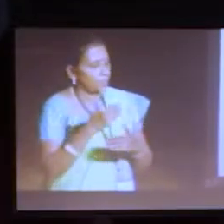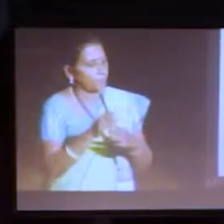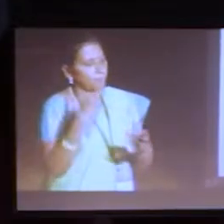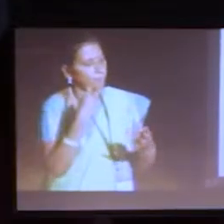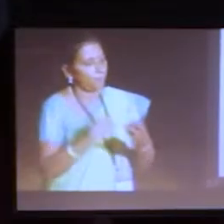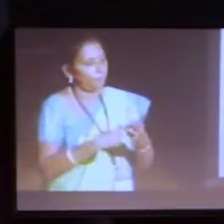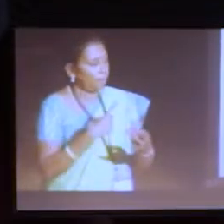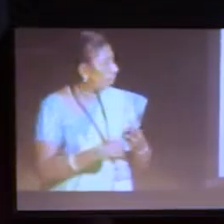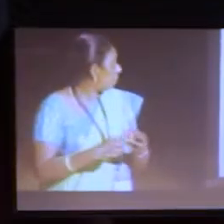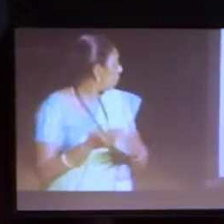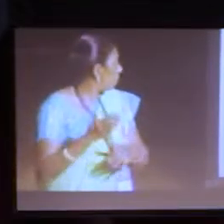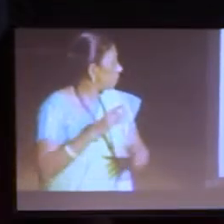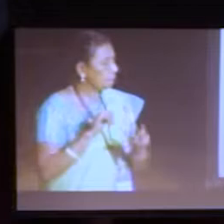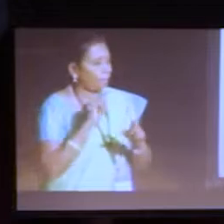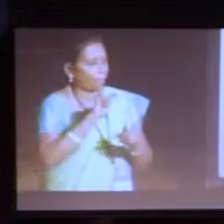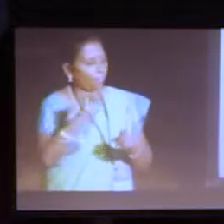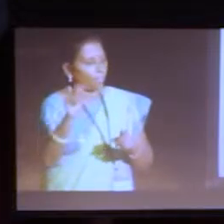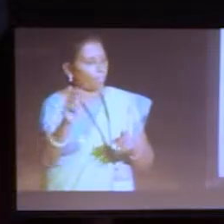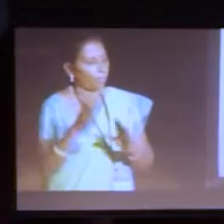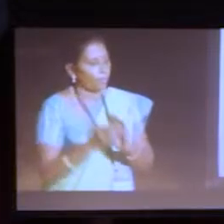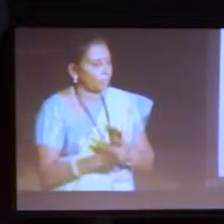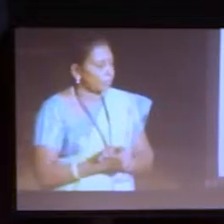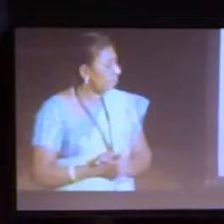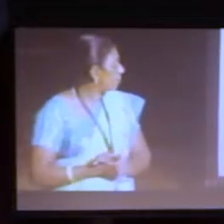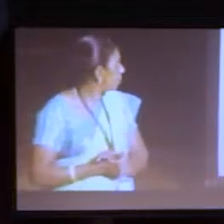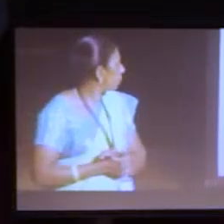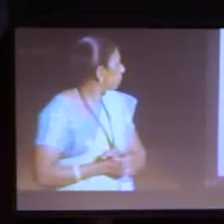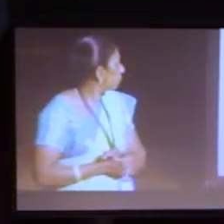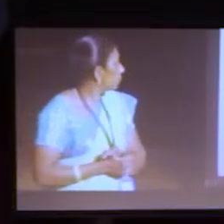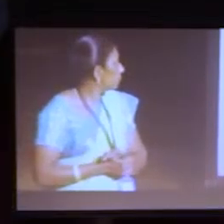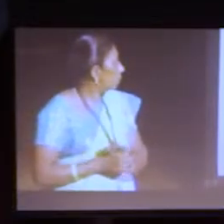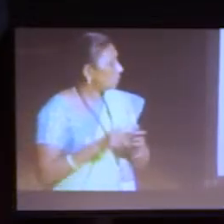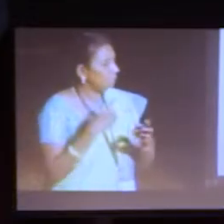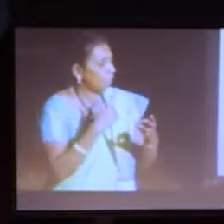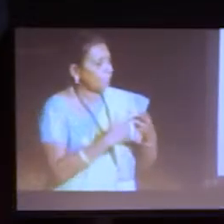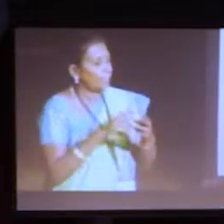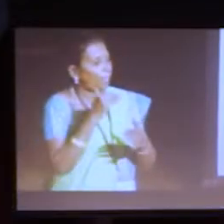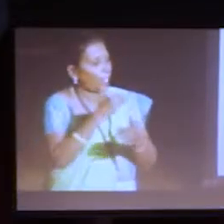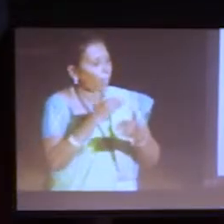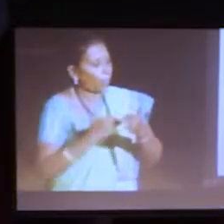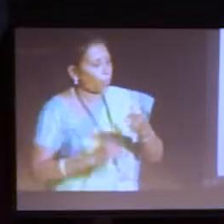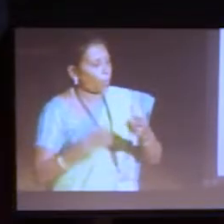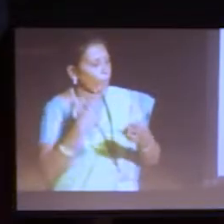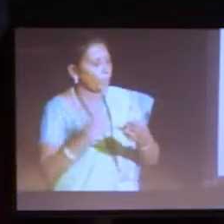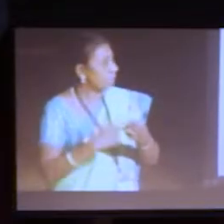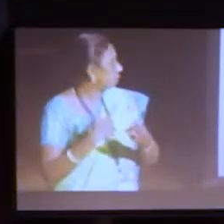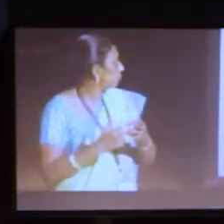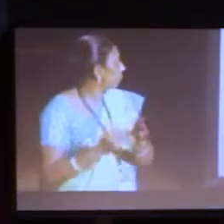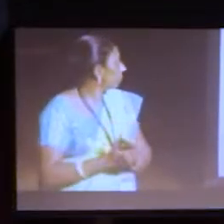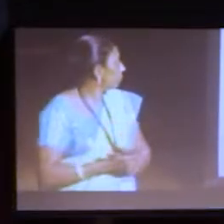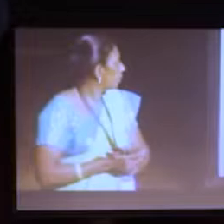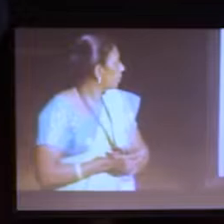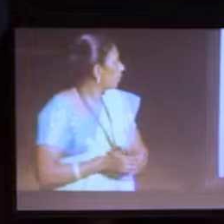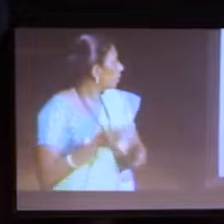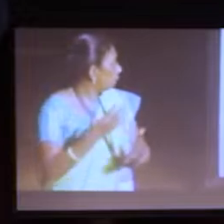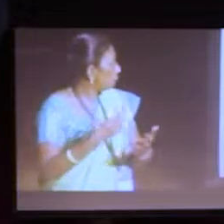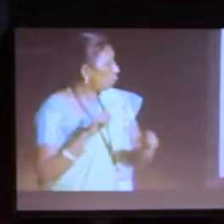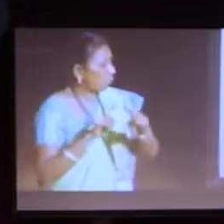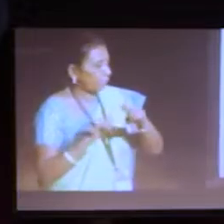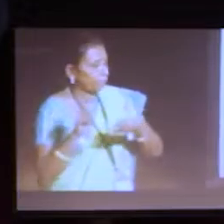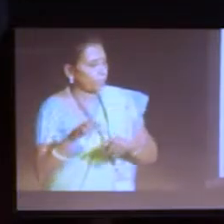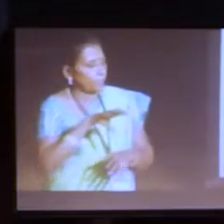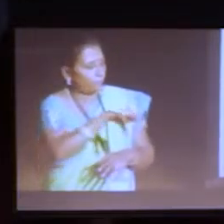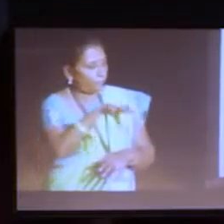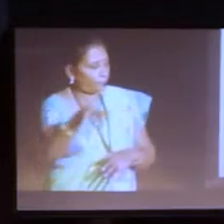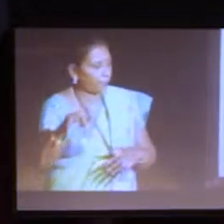and underemployment. It exists in the access to technology, the availability of technology in